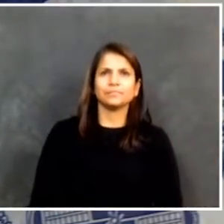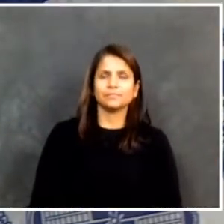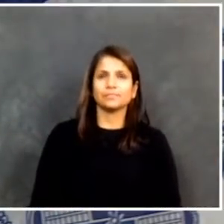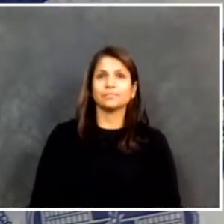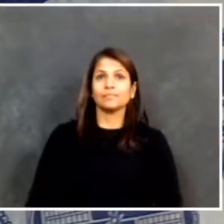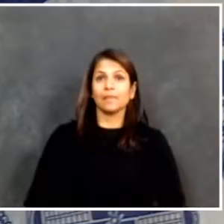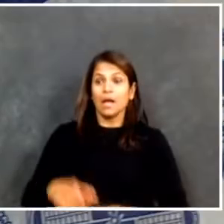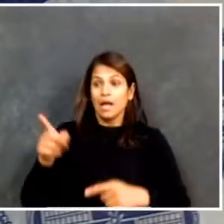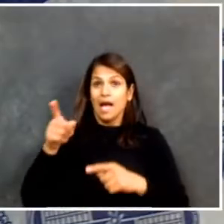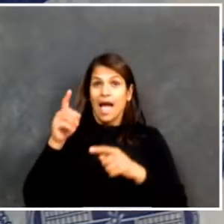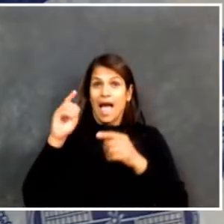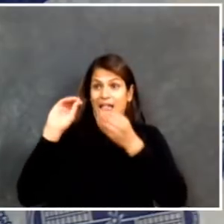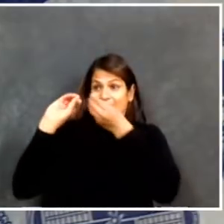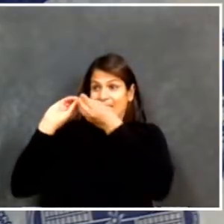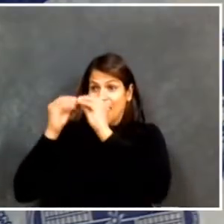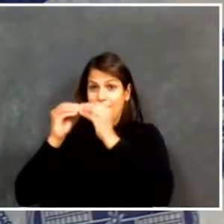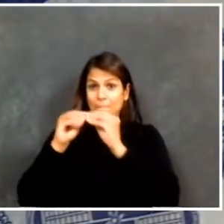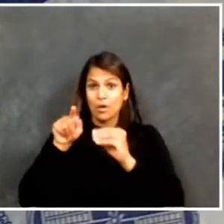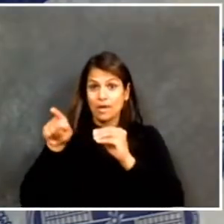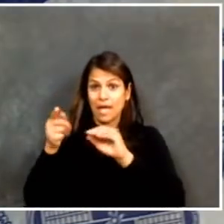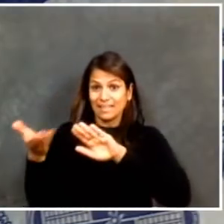and more information was coming in.